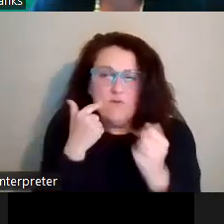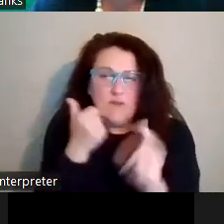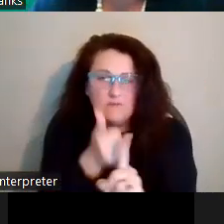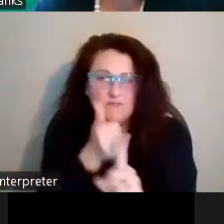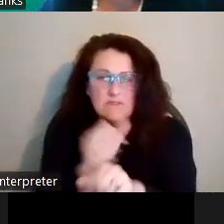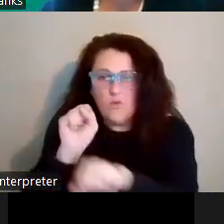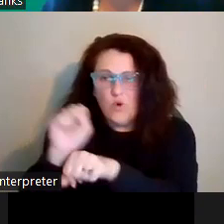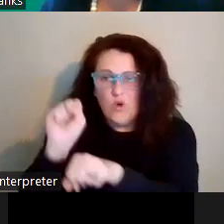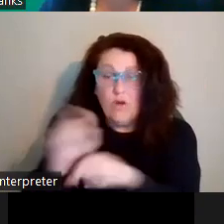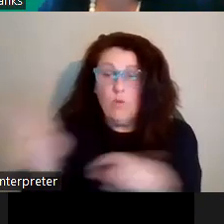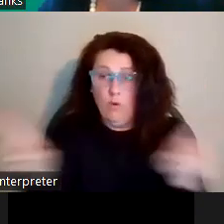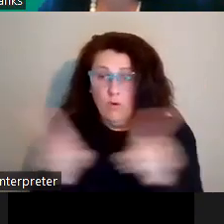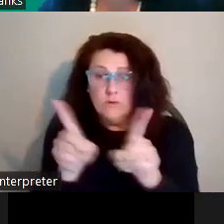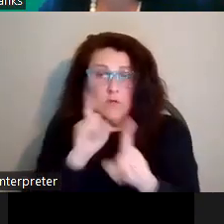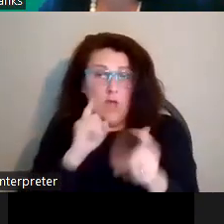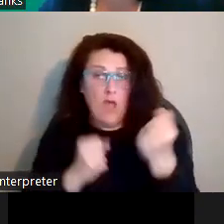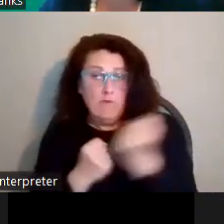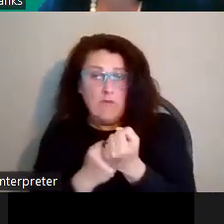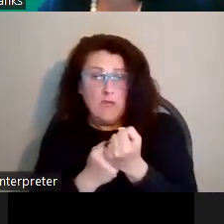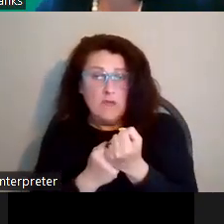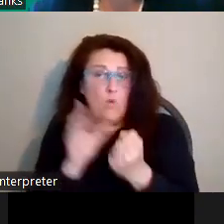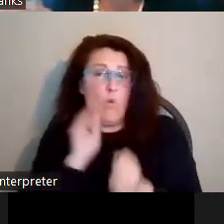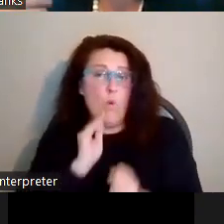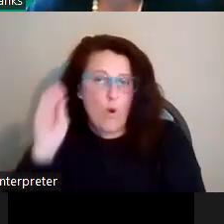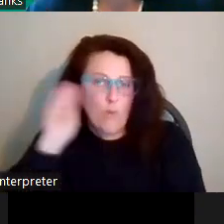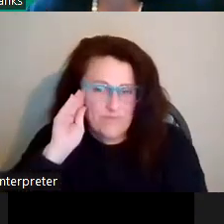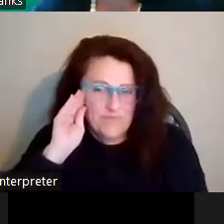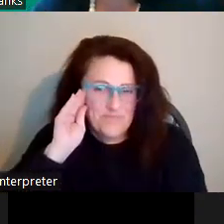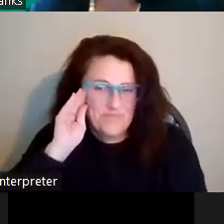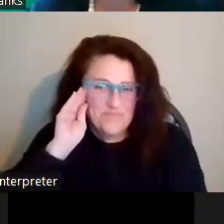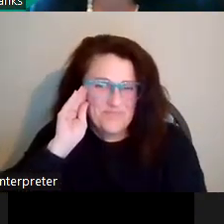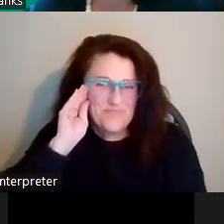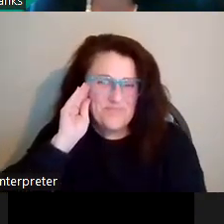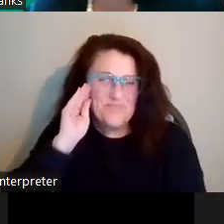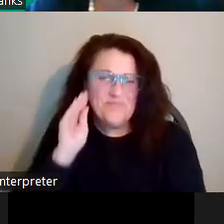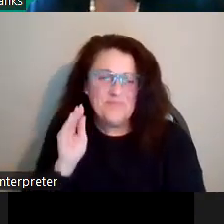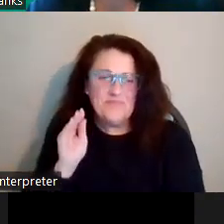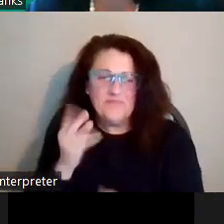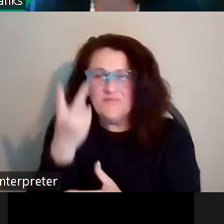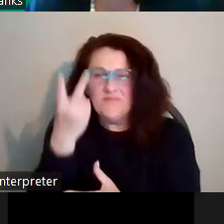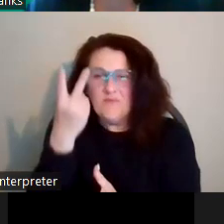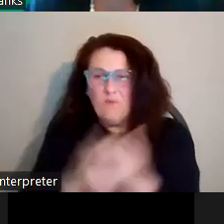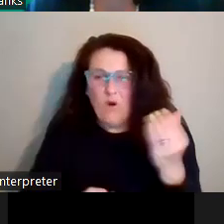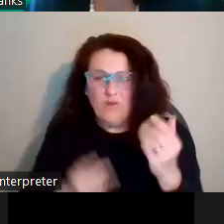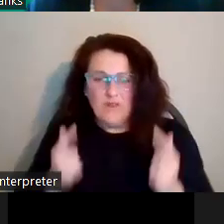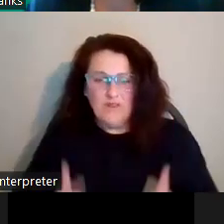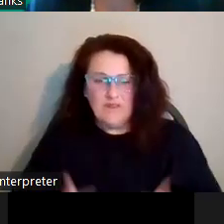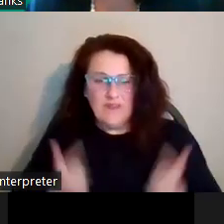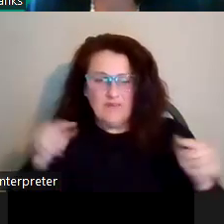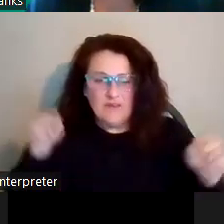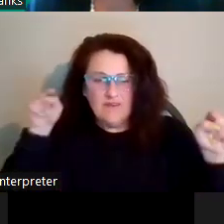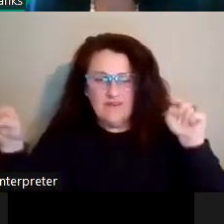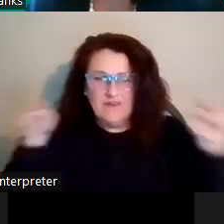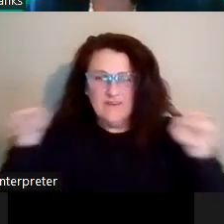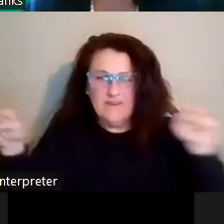work, and they also need to advocate for themselves at home in order to make both sides of their life something that they can be